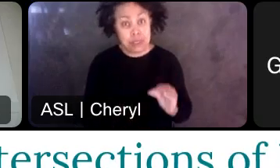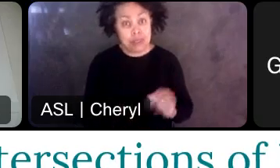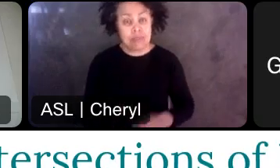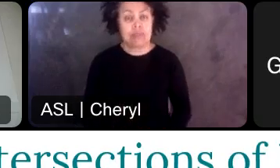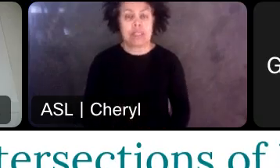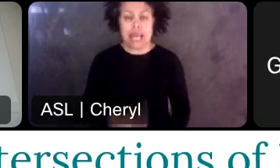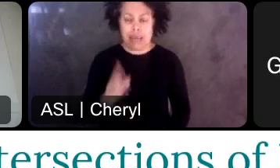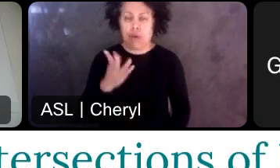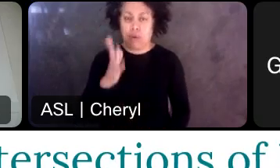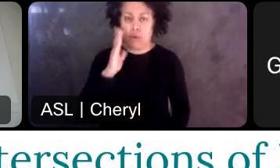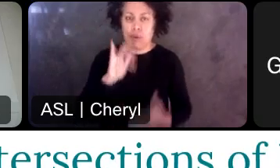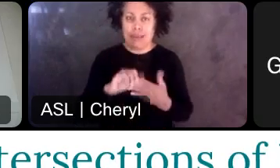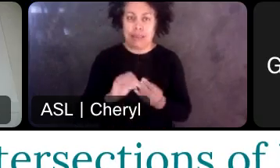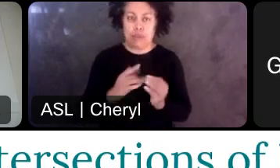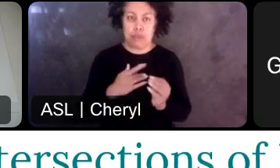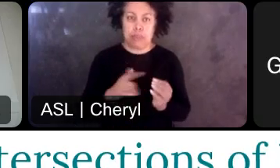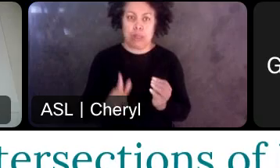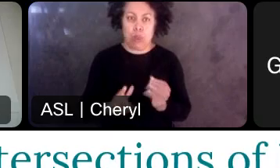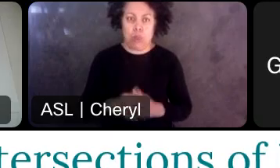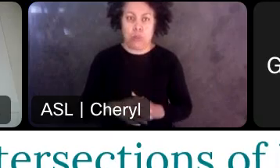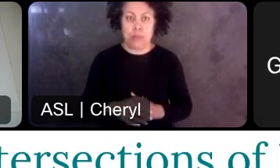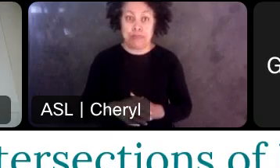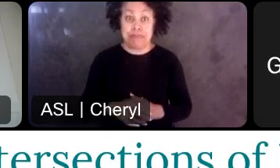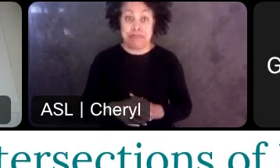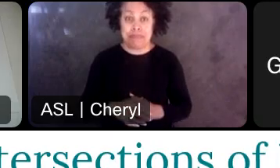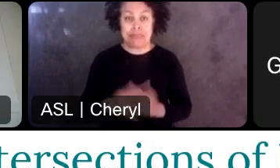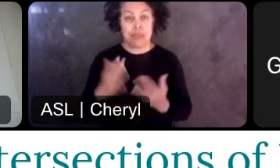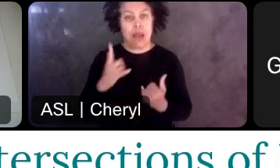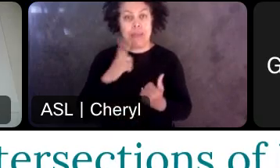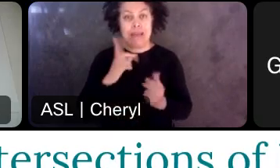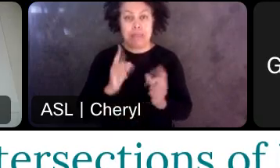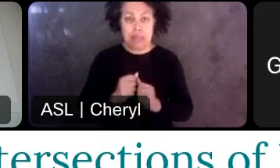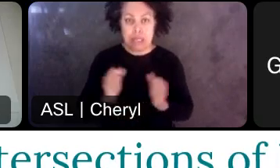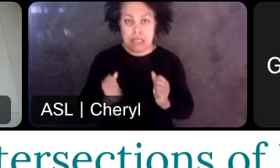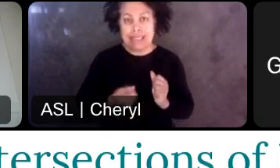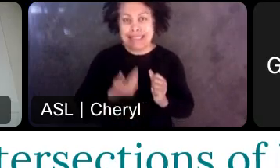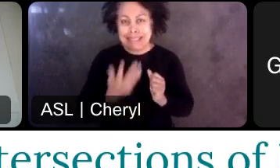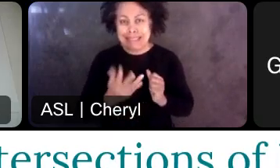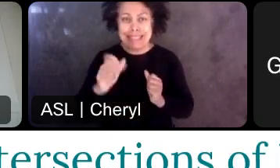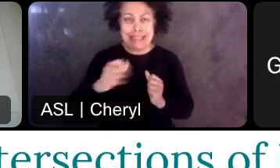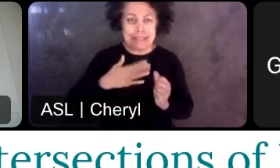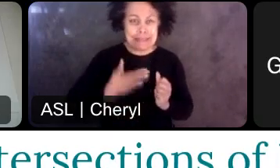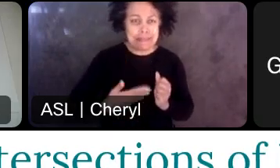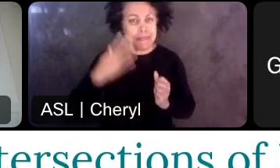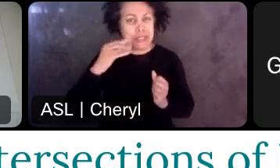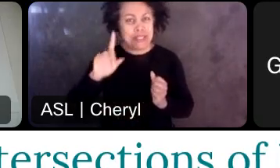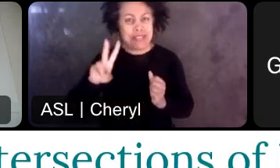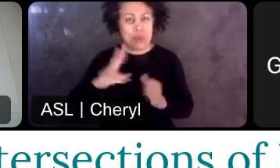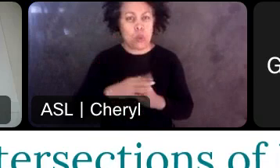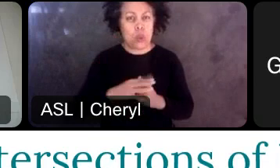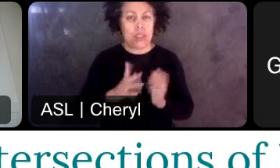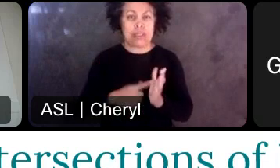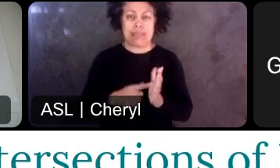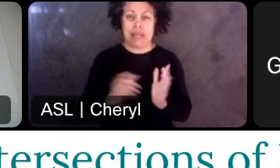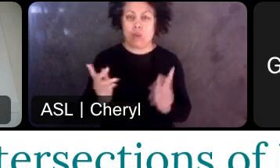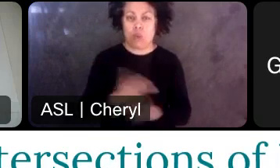artificially low. A couple of reasons for this is that sharing about experiences of domestic violence can increase risk or danger